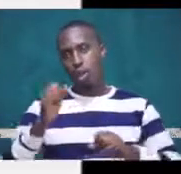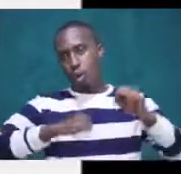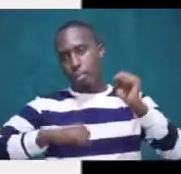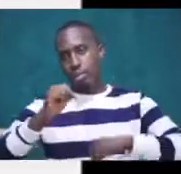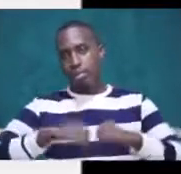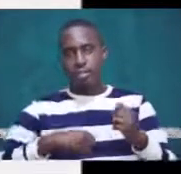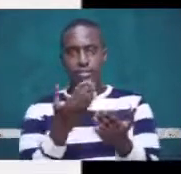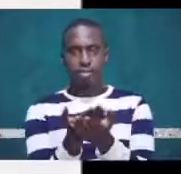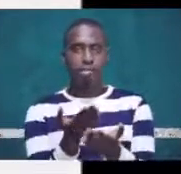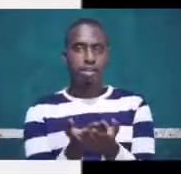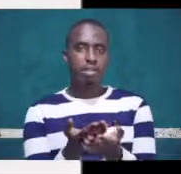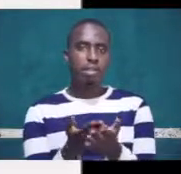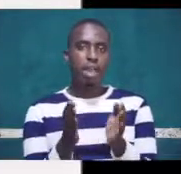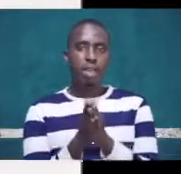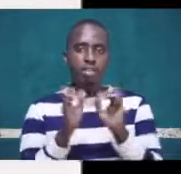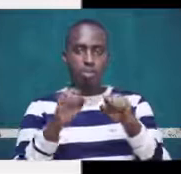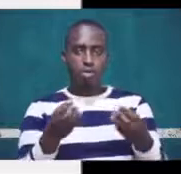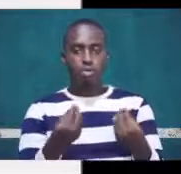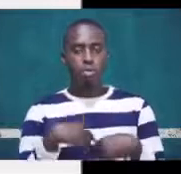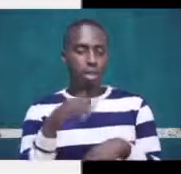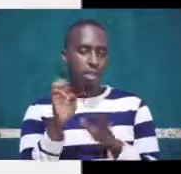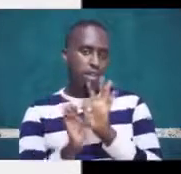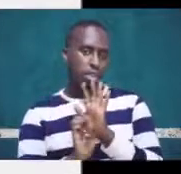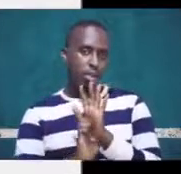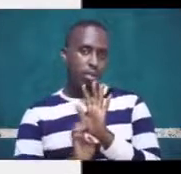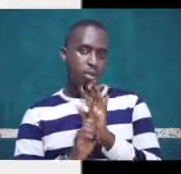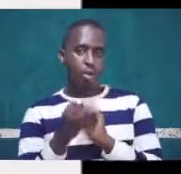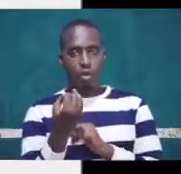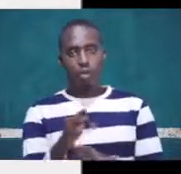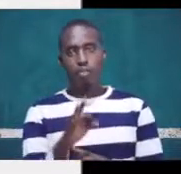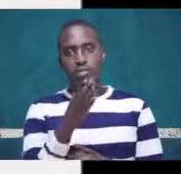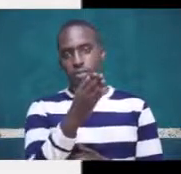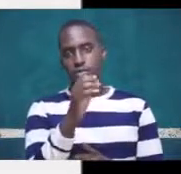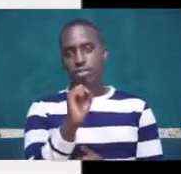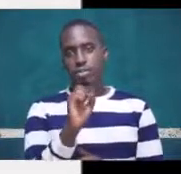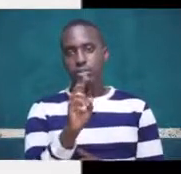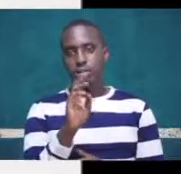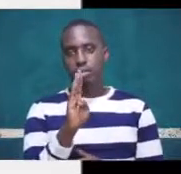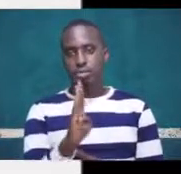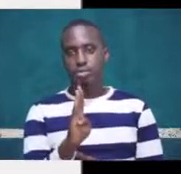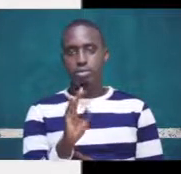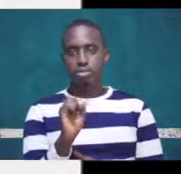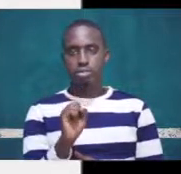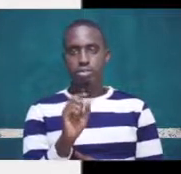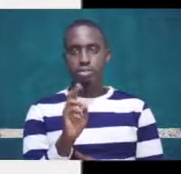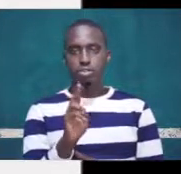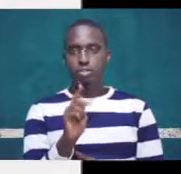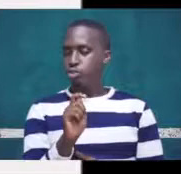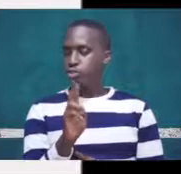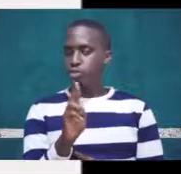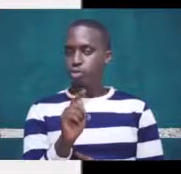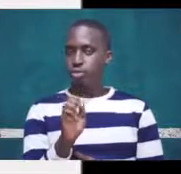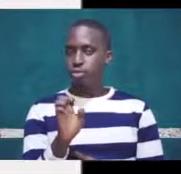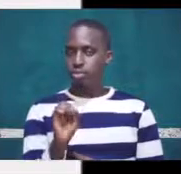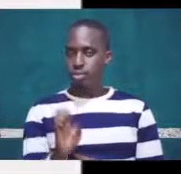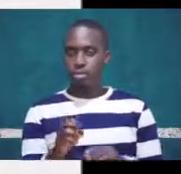competitive demand. And I should be able now to give the examples of substitutes. If you talk about substitutes, be able to